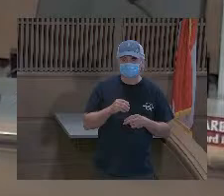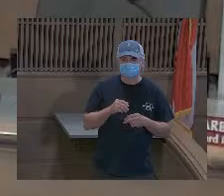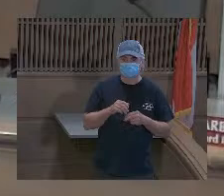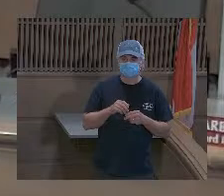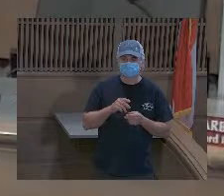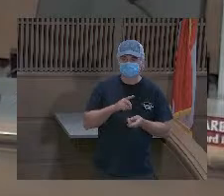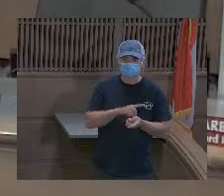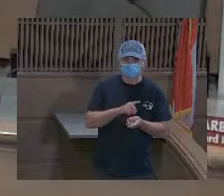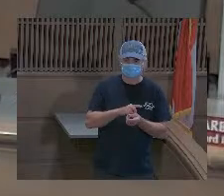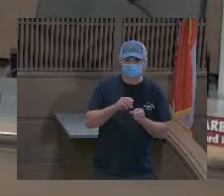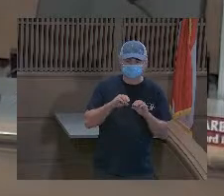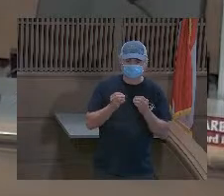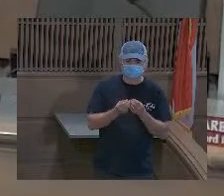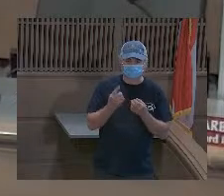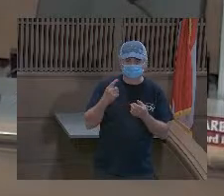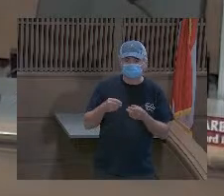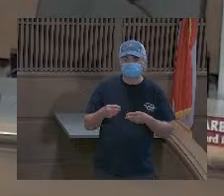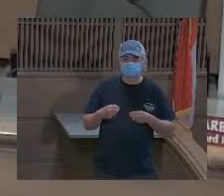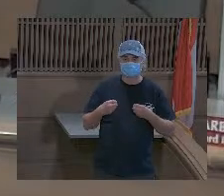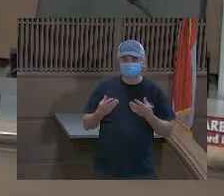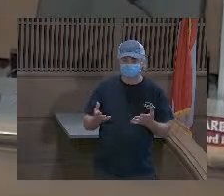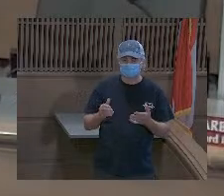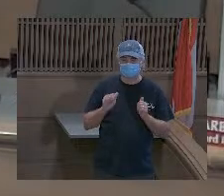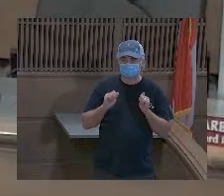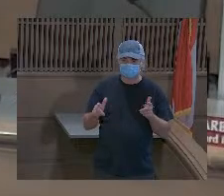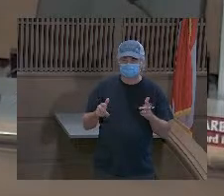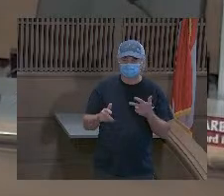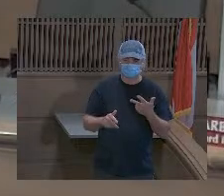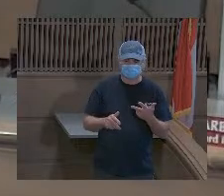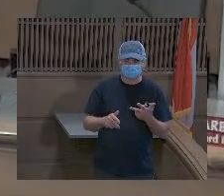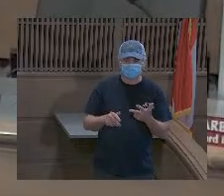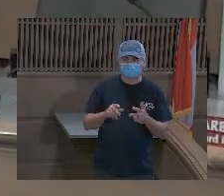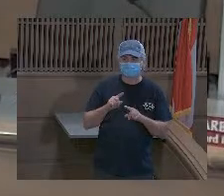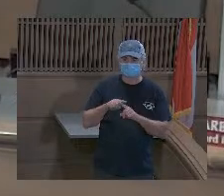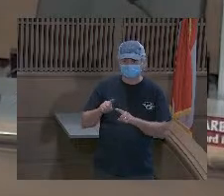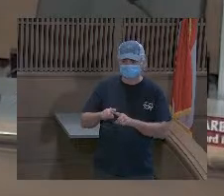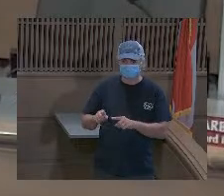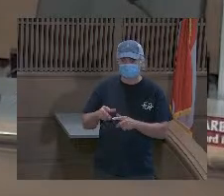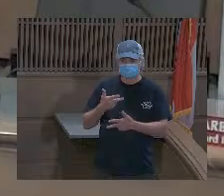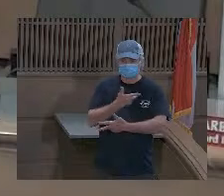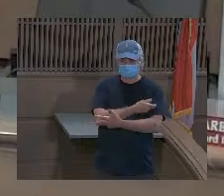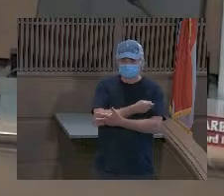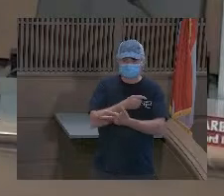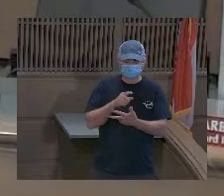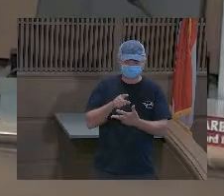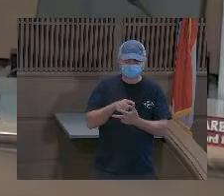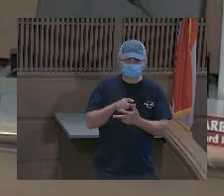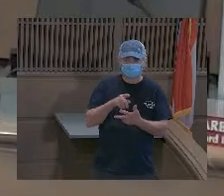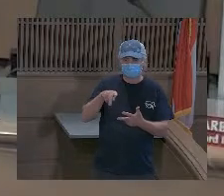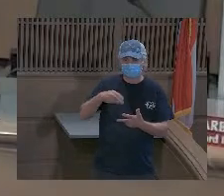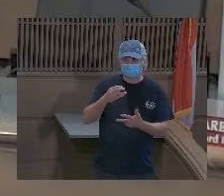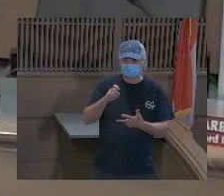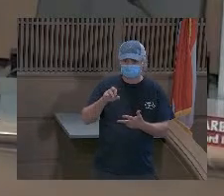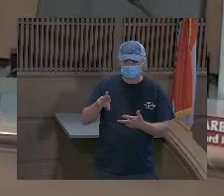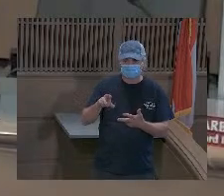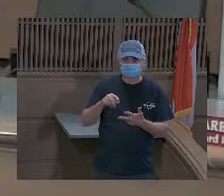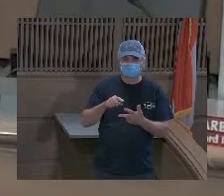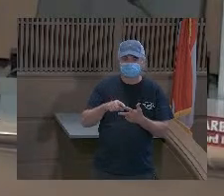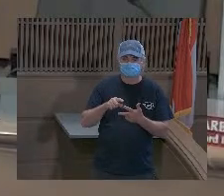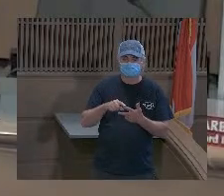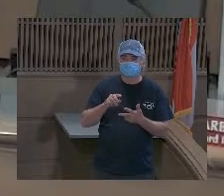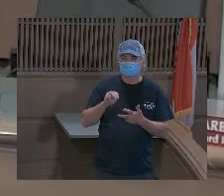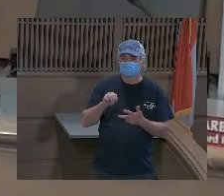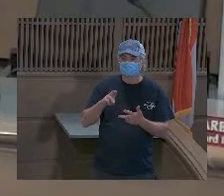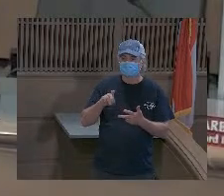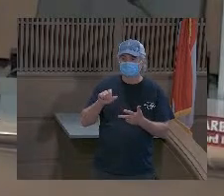Primary Health Care to administer all 3 vaccines, Pfizer, Moderna, and Johnson & Johnson. Walk-ups are welcome